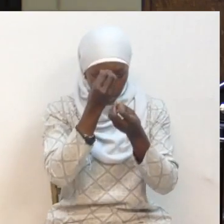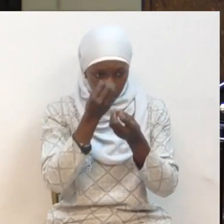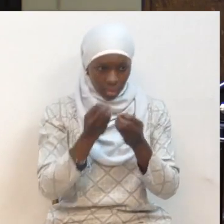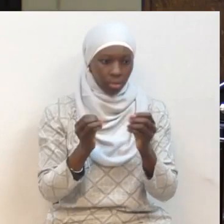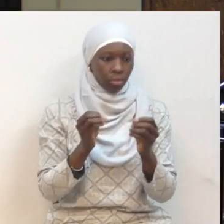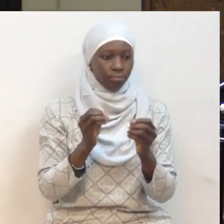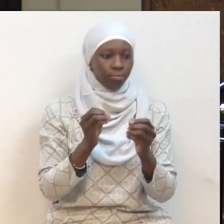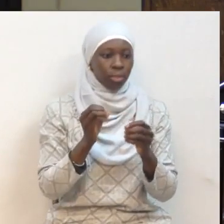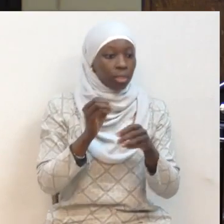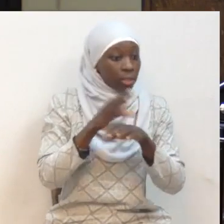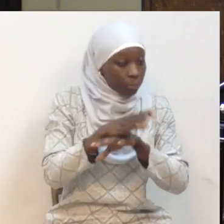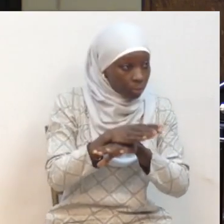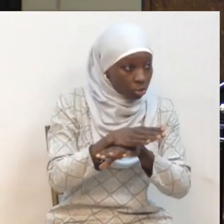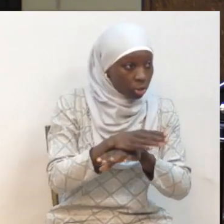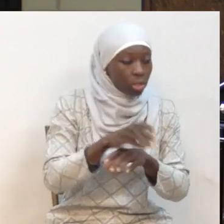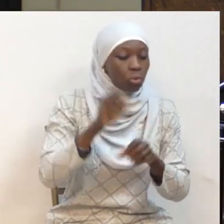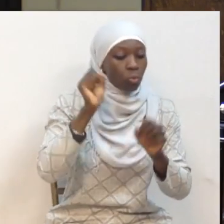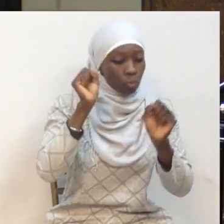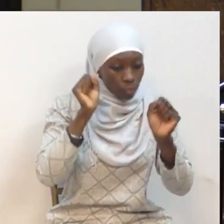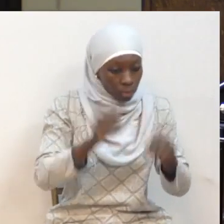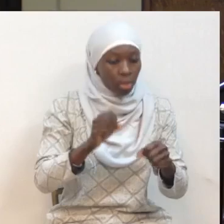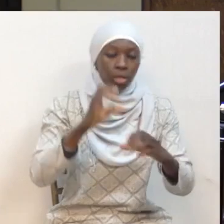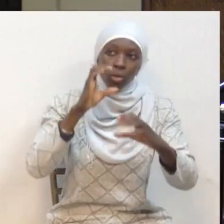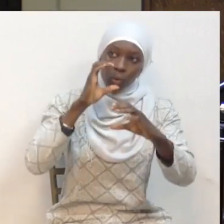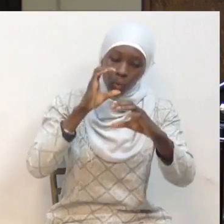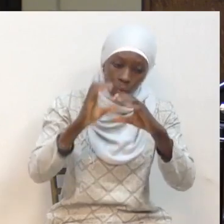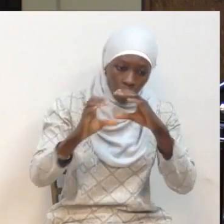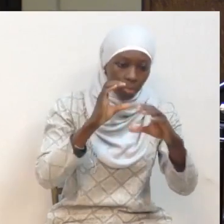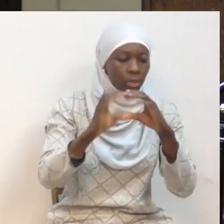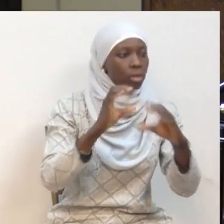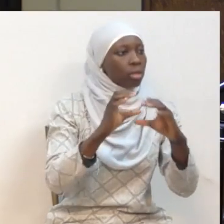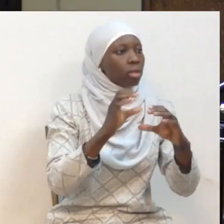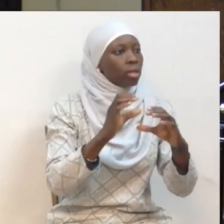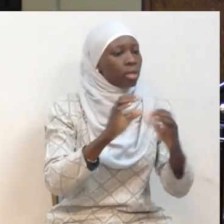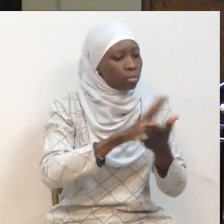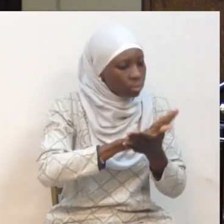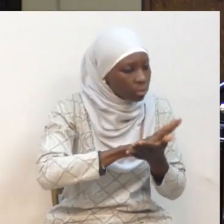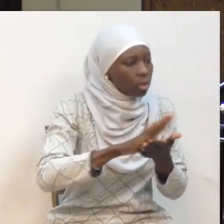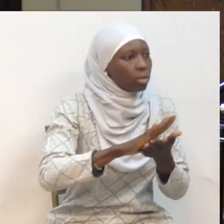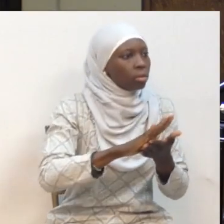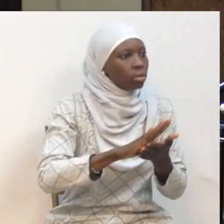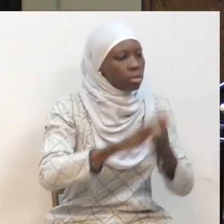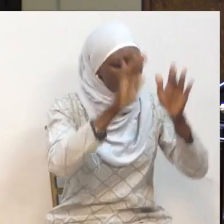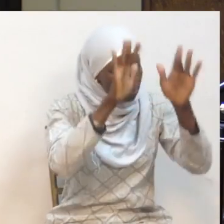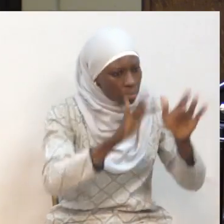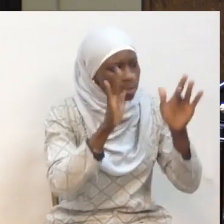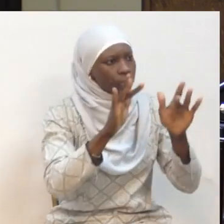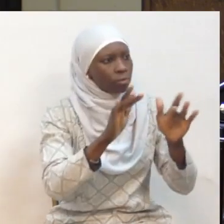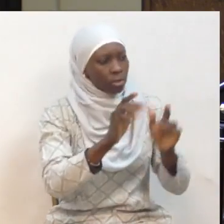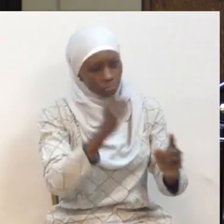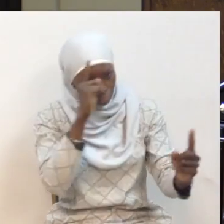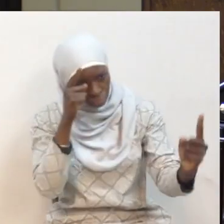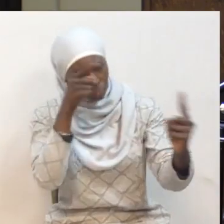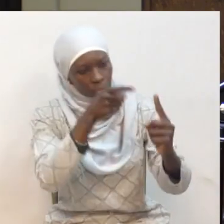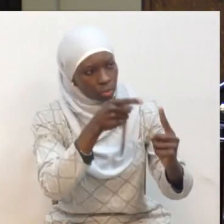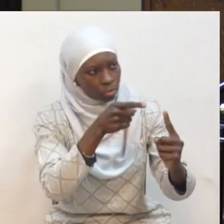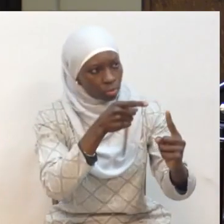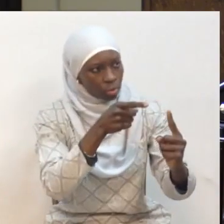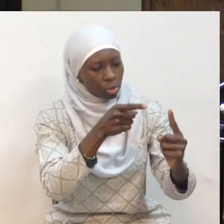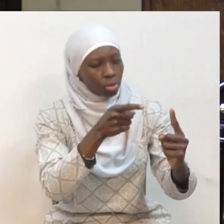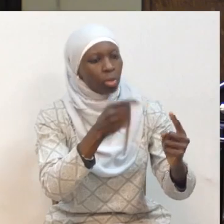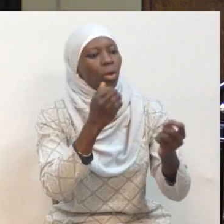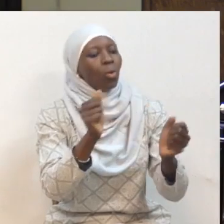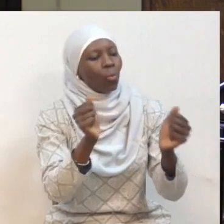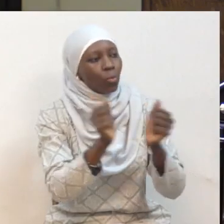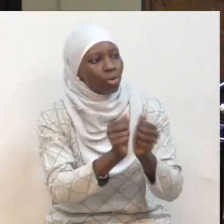to communicate nicely, mercifully, and objectively with the critique that came to